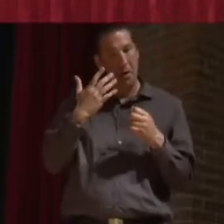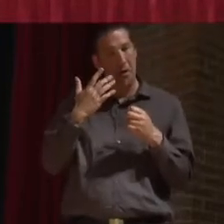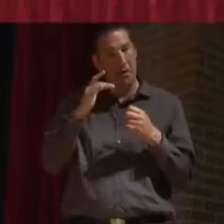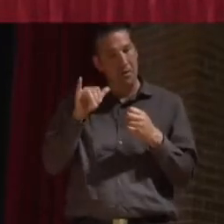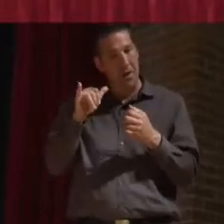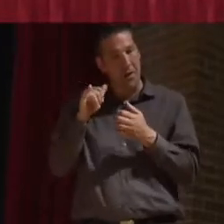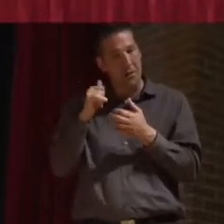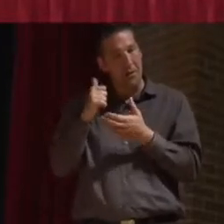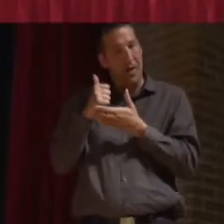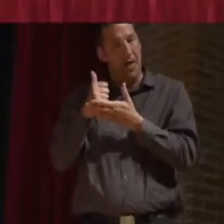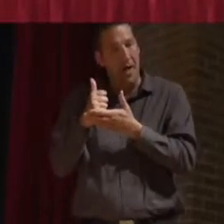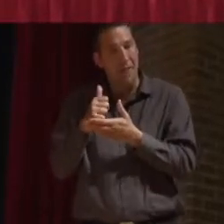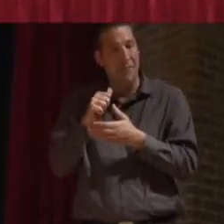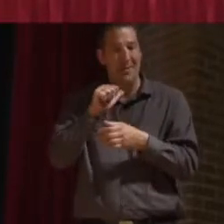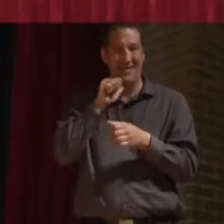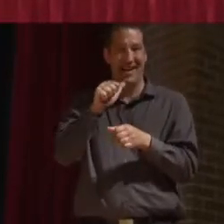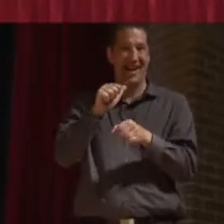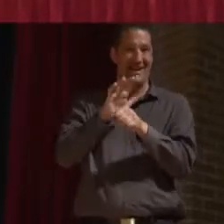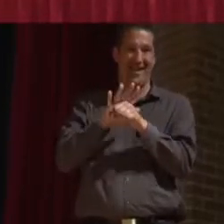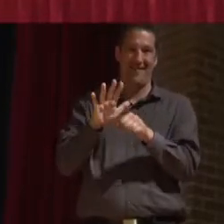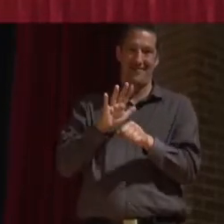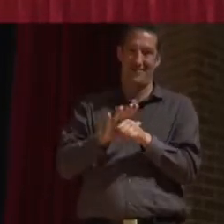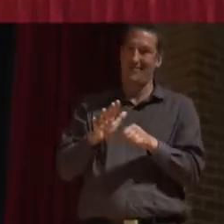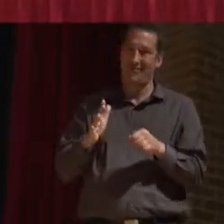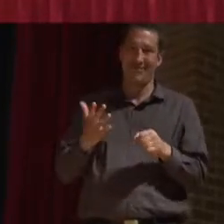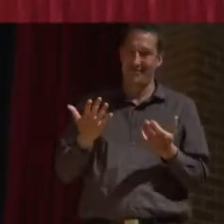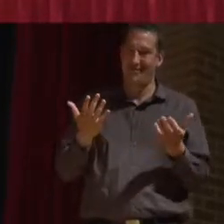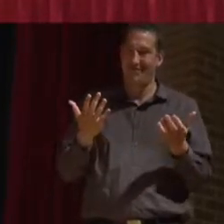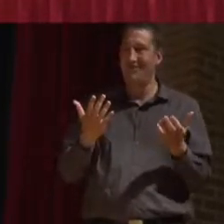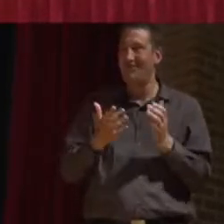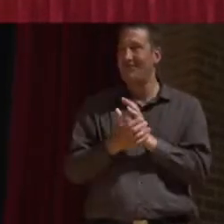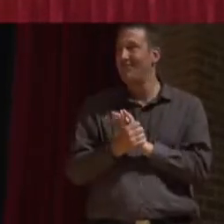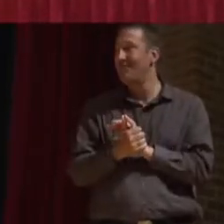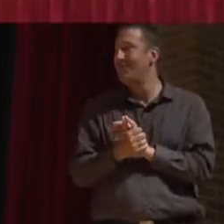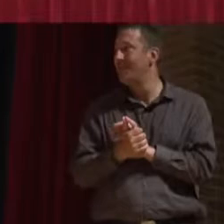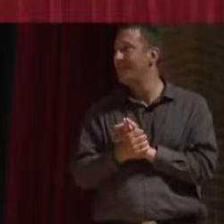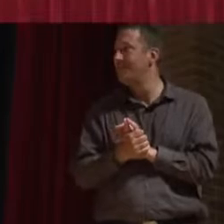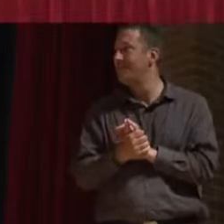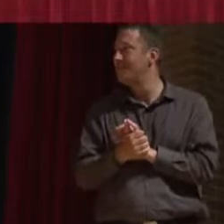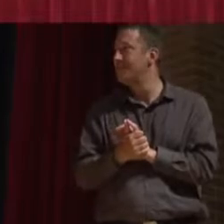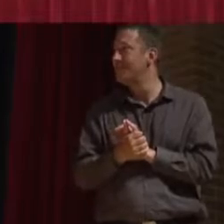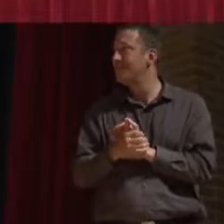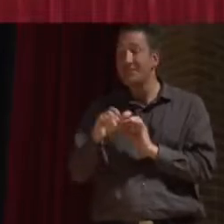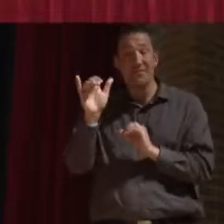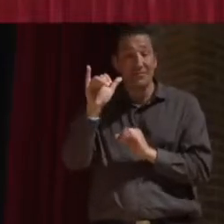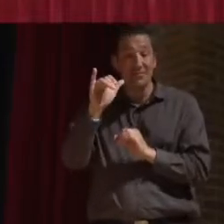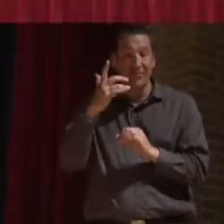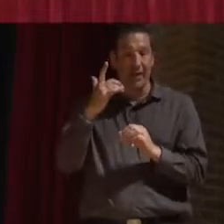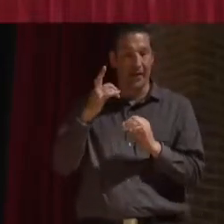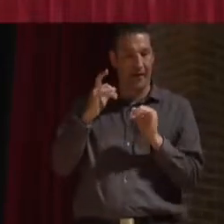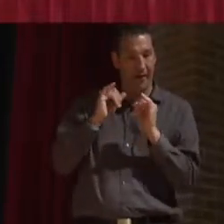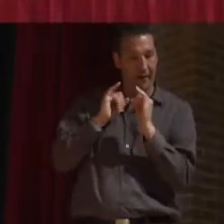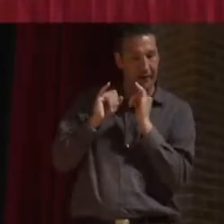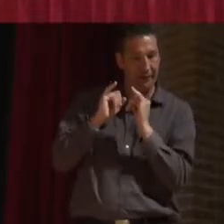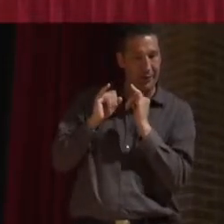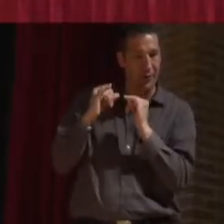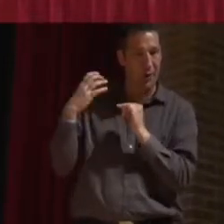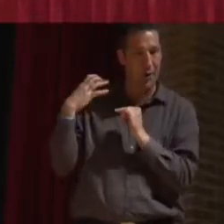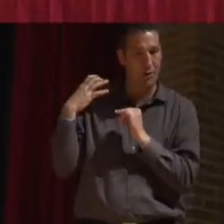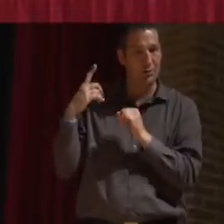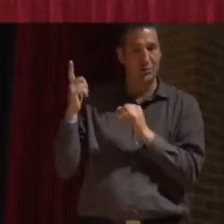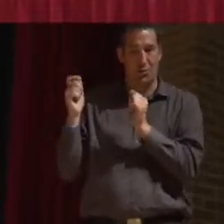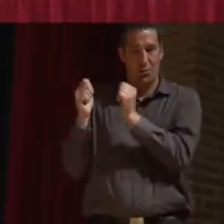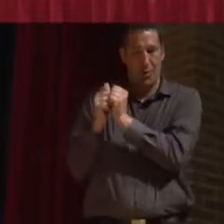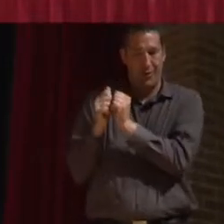that's enough. I think, and then you alluded, you know, it would almost be like an interview coach that would go with